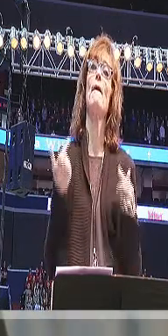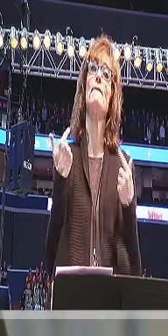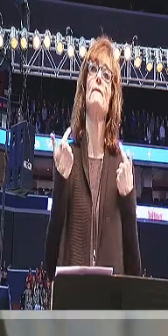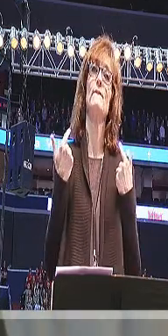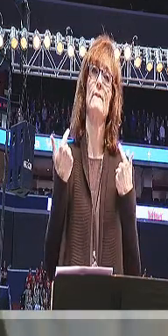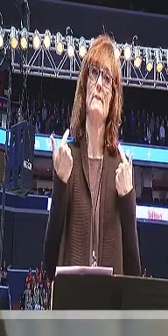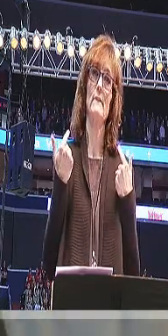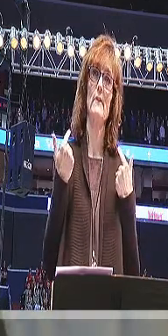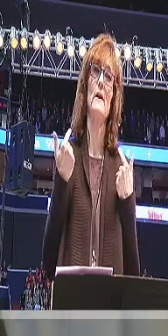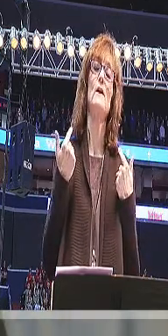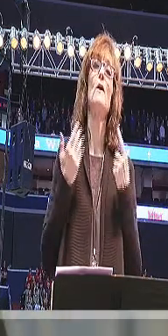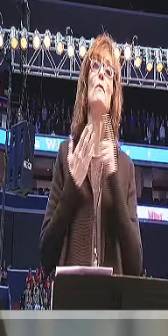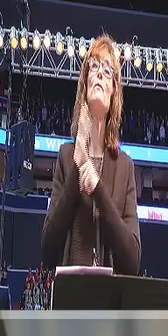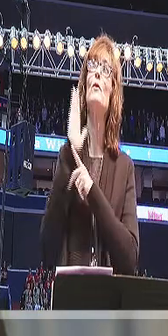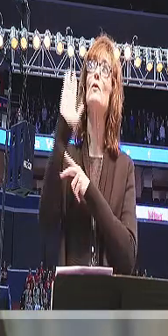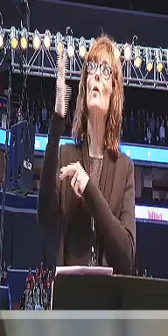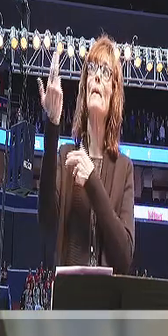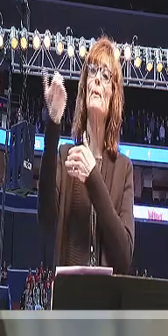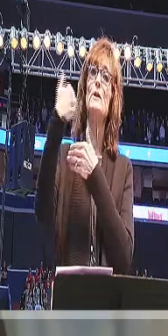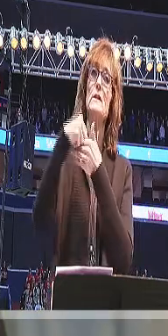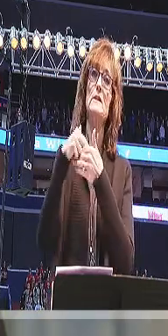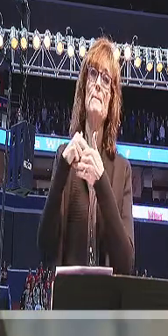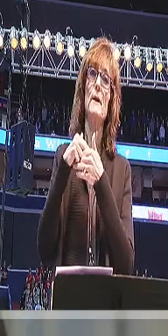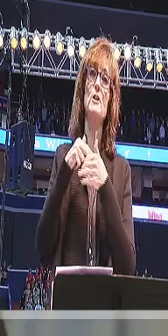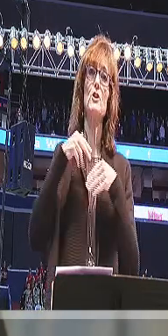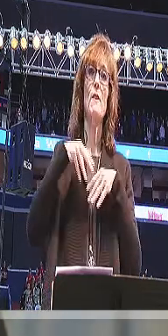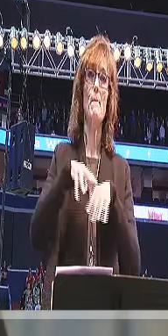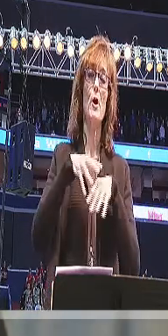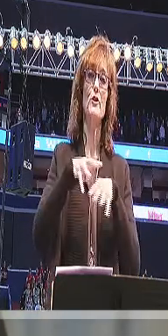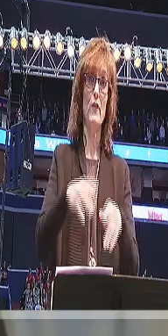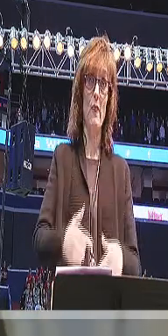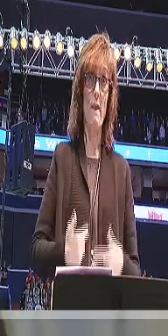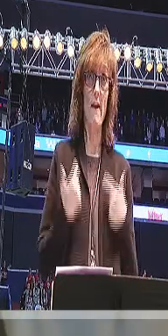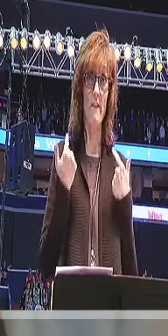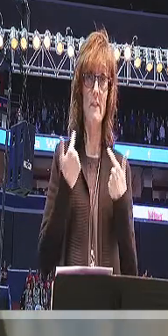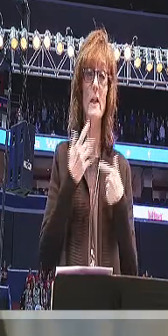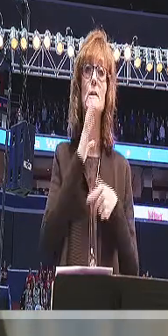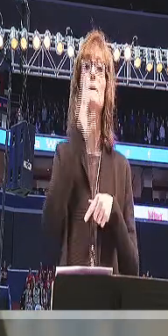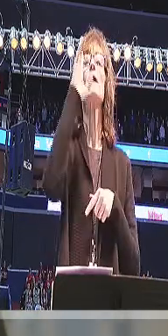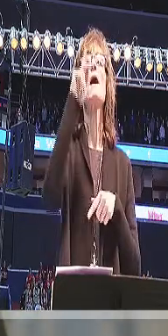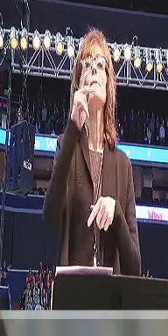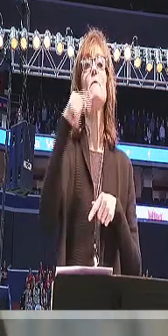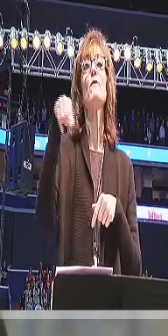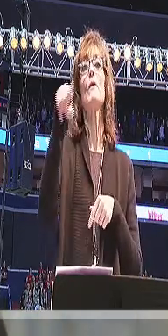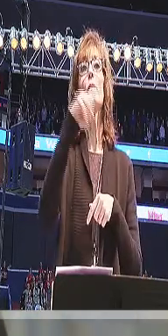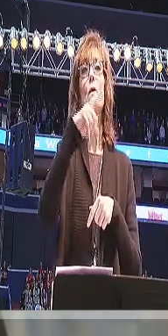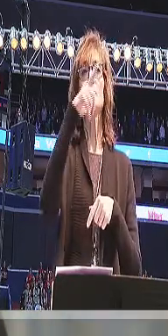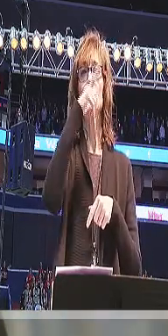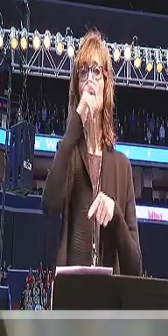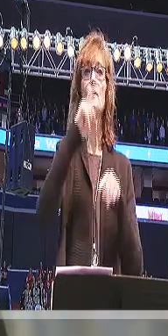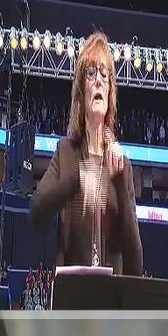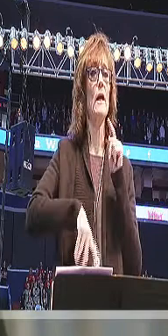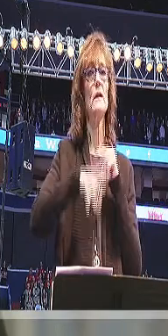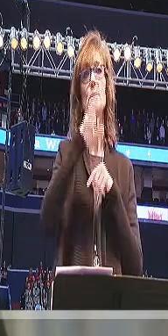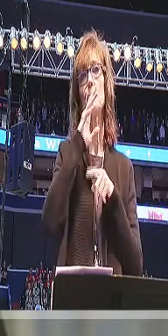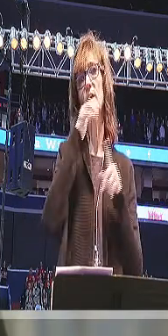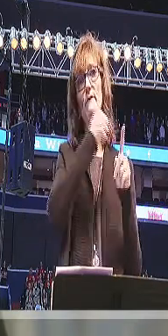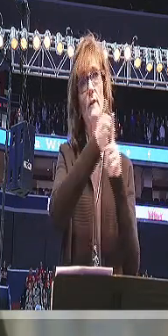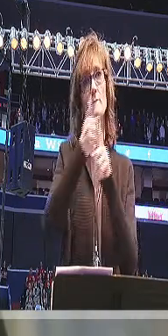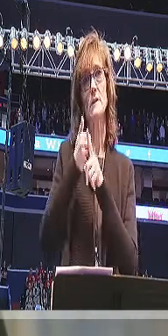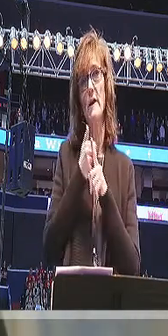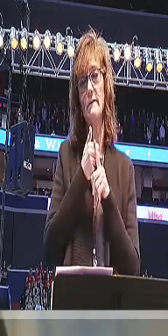by our participation in the March for Life. Speak out for those who cannot speak for